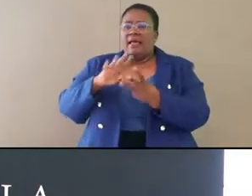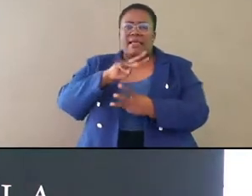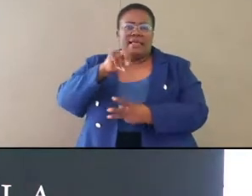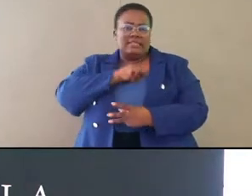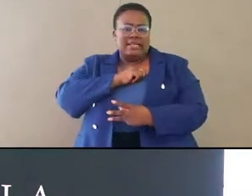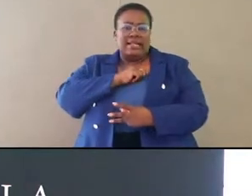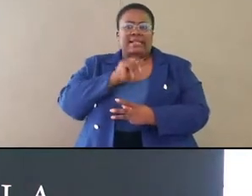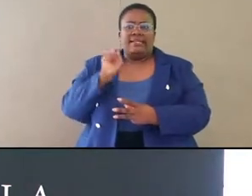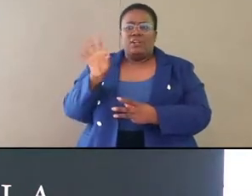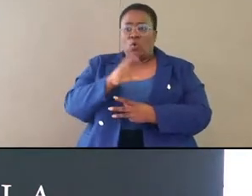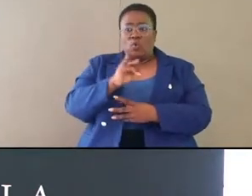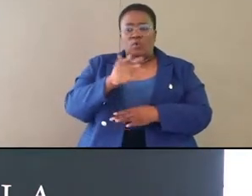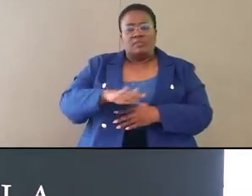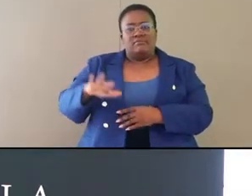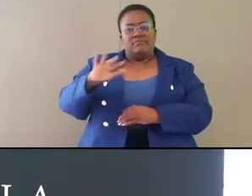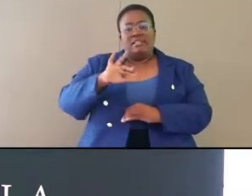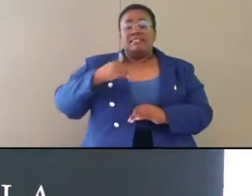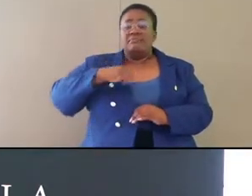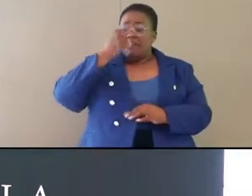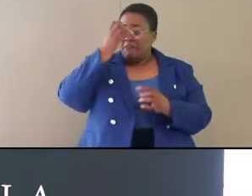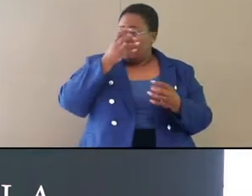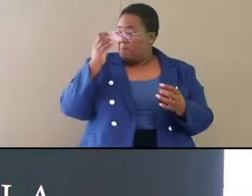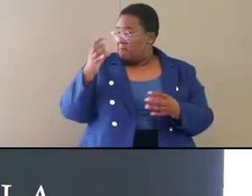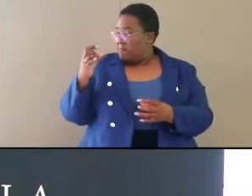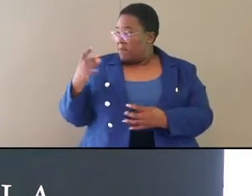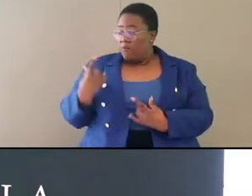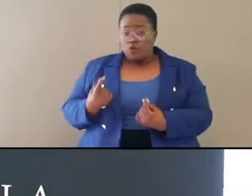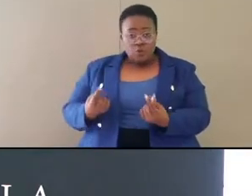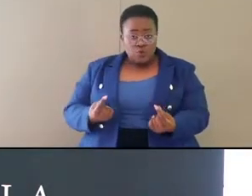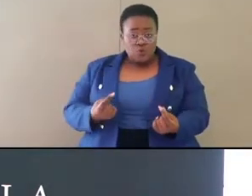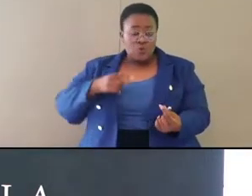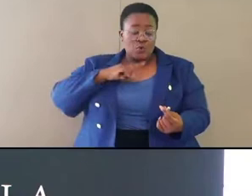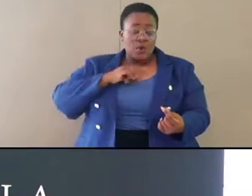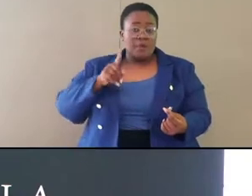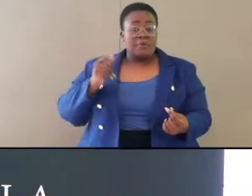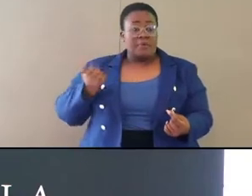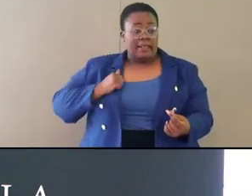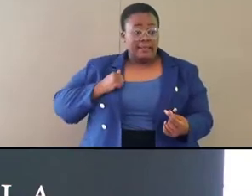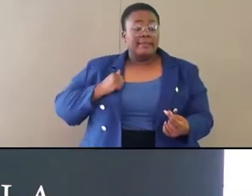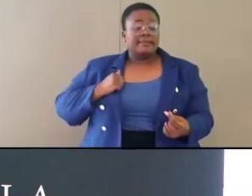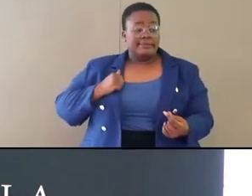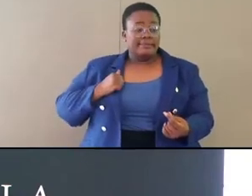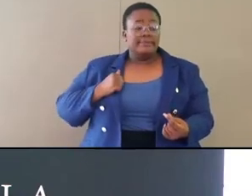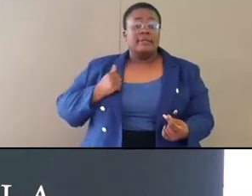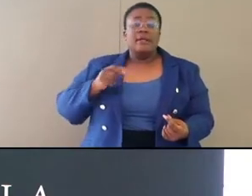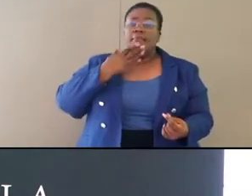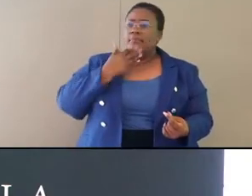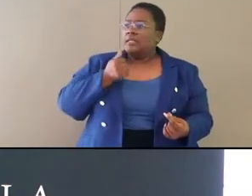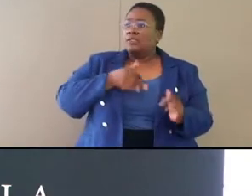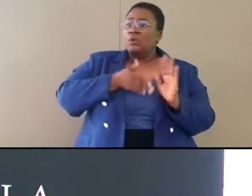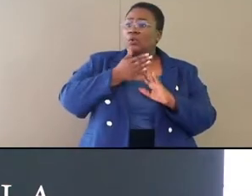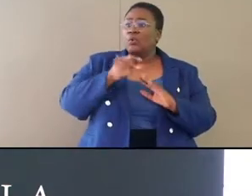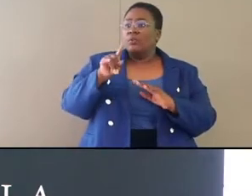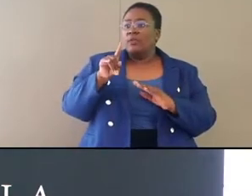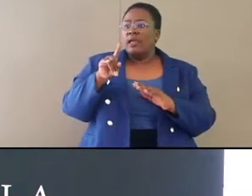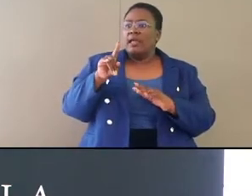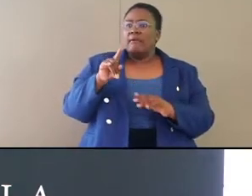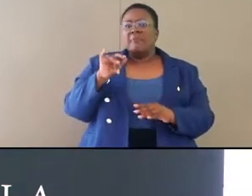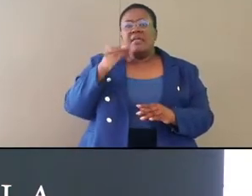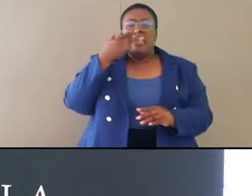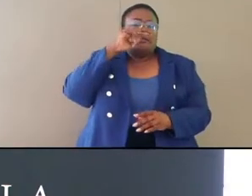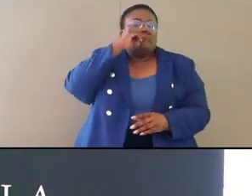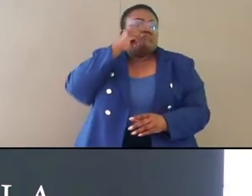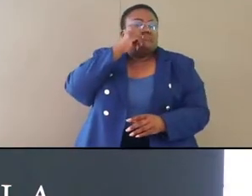all those places. And I say to them, as you do so because you are privileged, please don't go there and be fancy to those